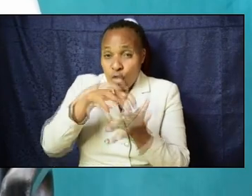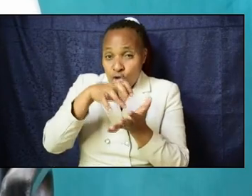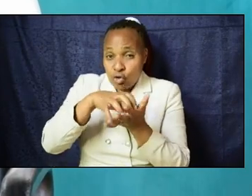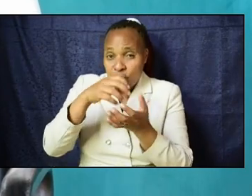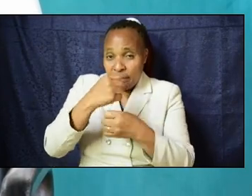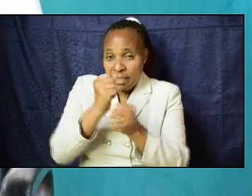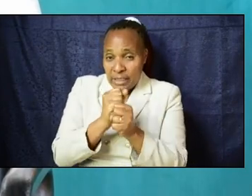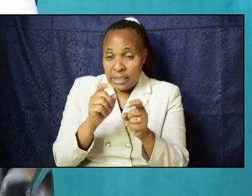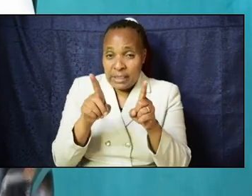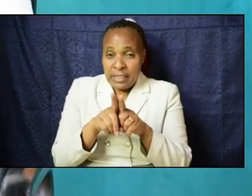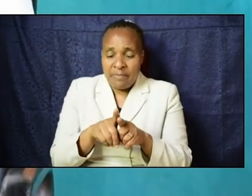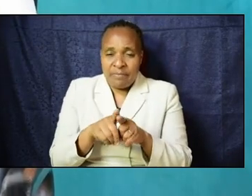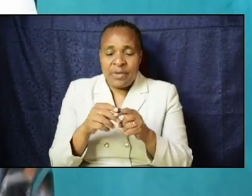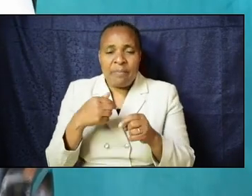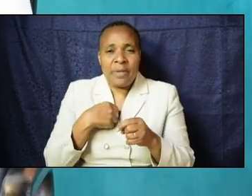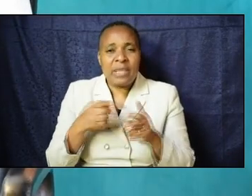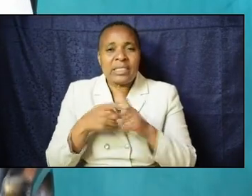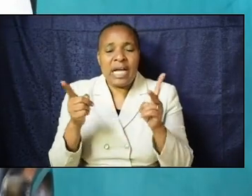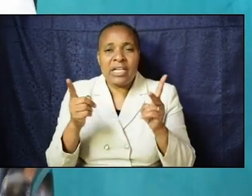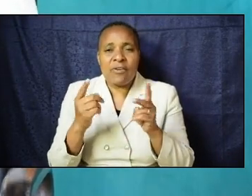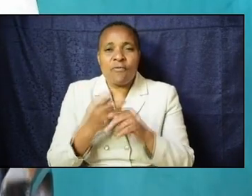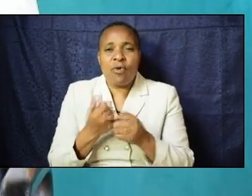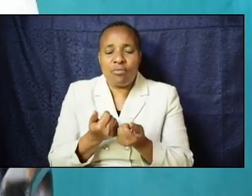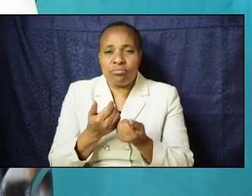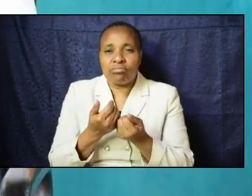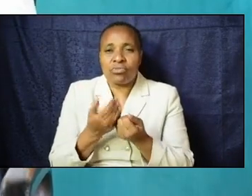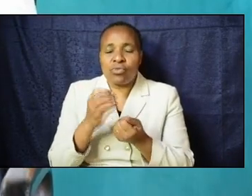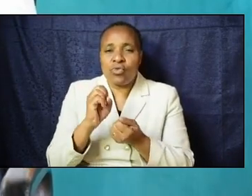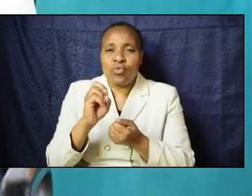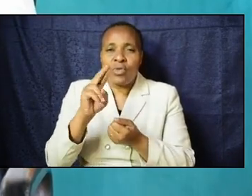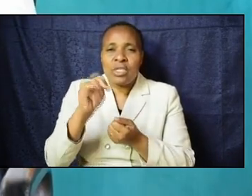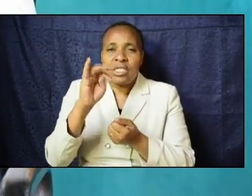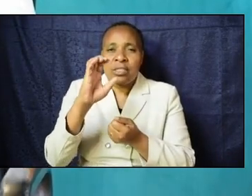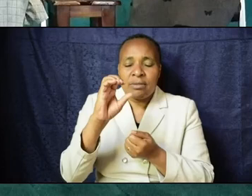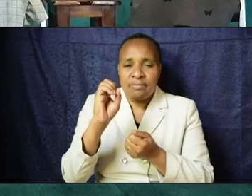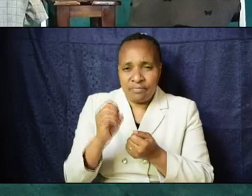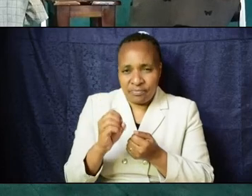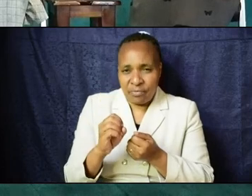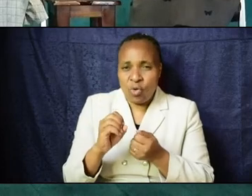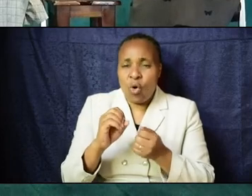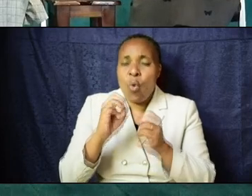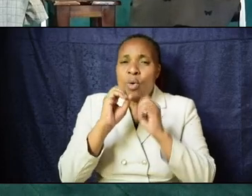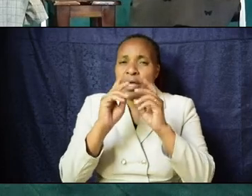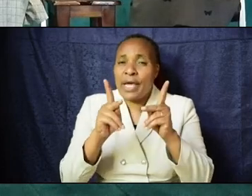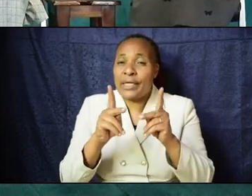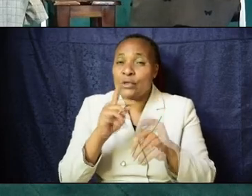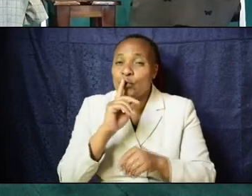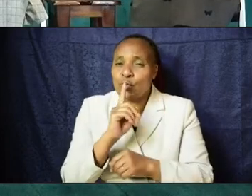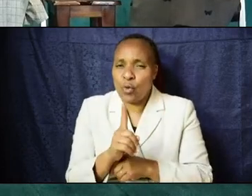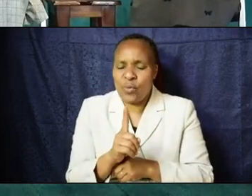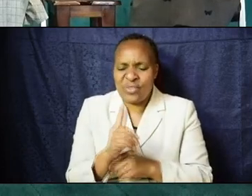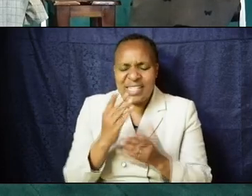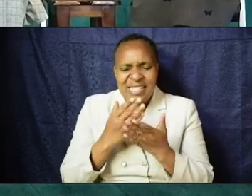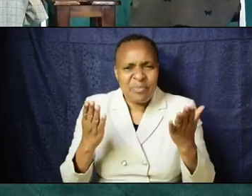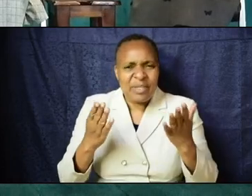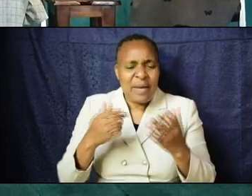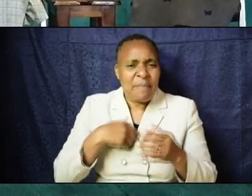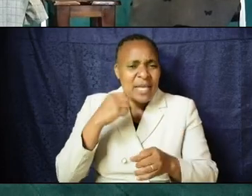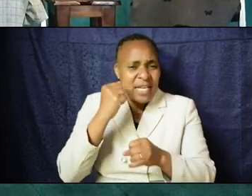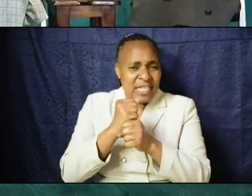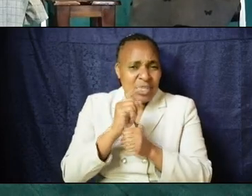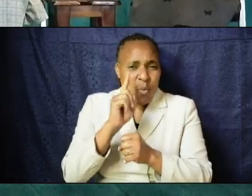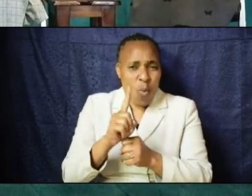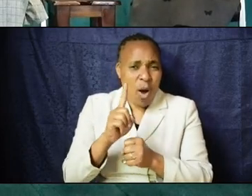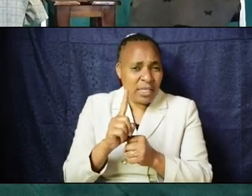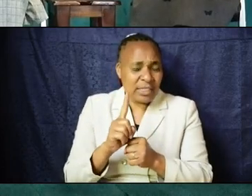it so? So I'll start from you, Nico. Tell us. Okay, so there's something I did once which